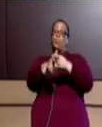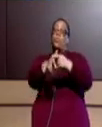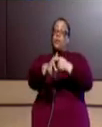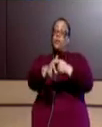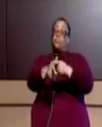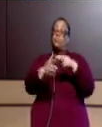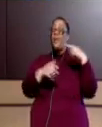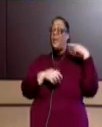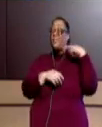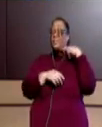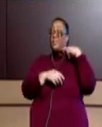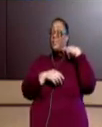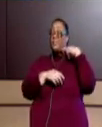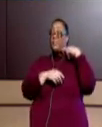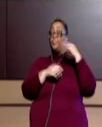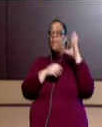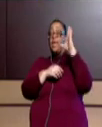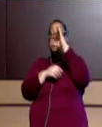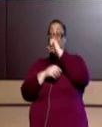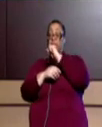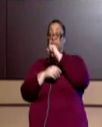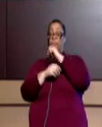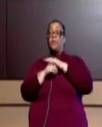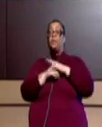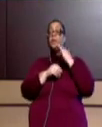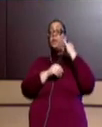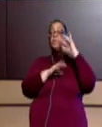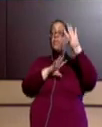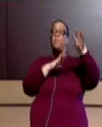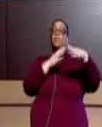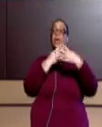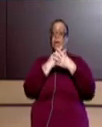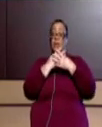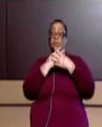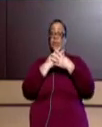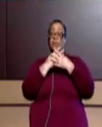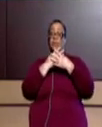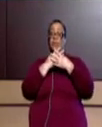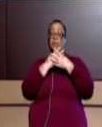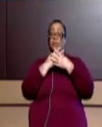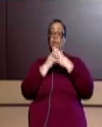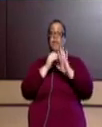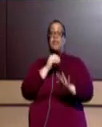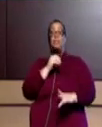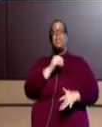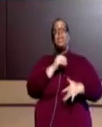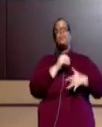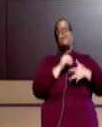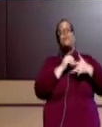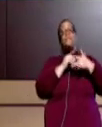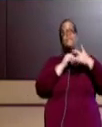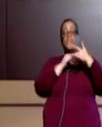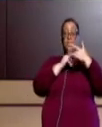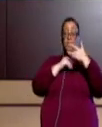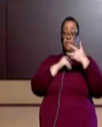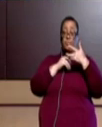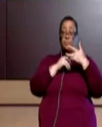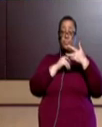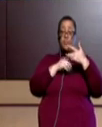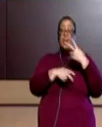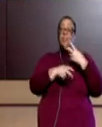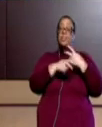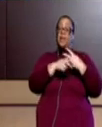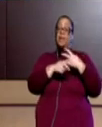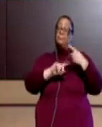are stuck. And guess what? If they ever been incarcerated, they will feel the trauma fresh, even though it